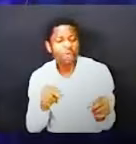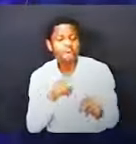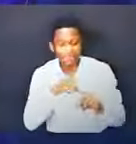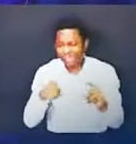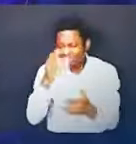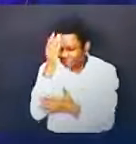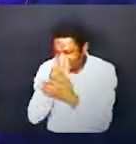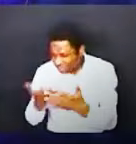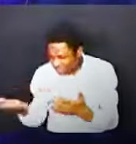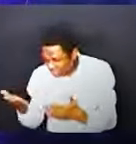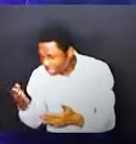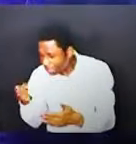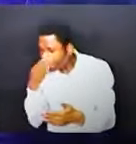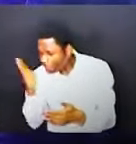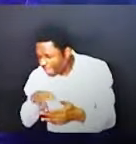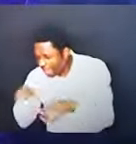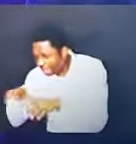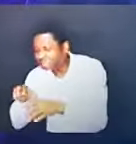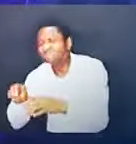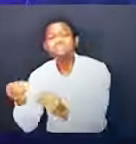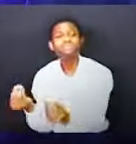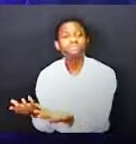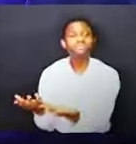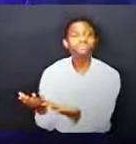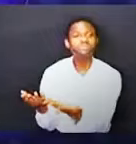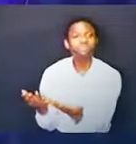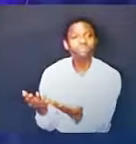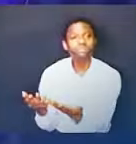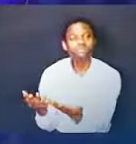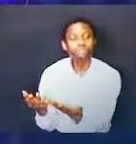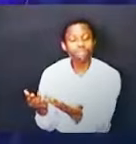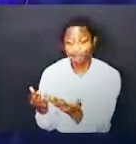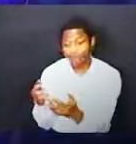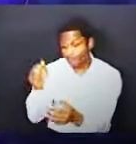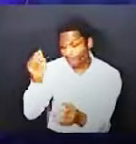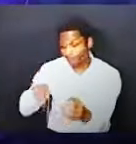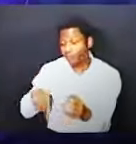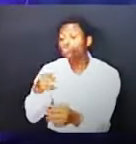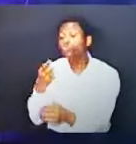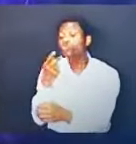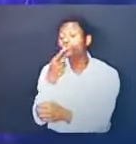know my yen so. See, the Apostle Paul says that puts off the old man